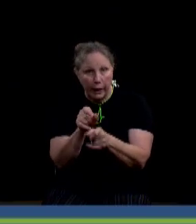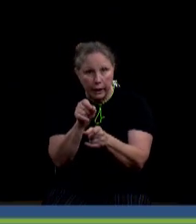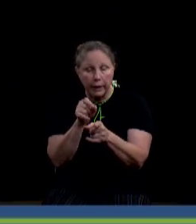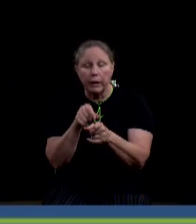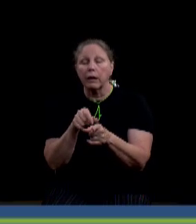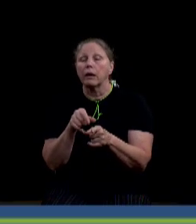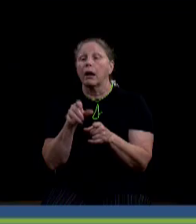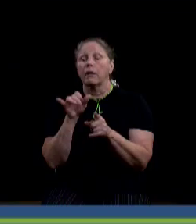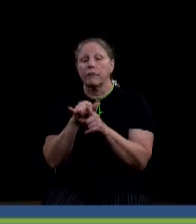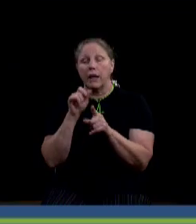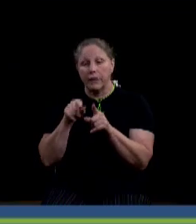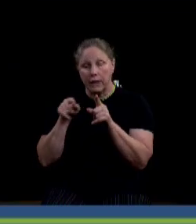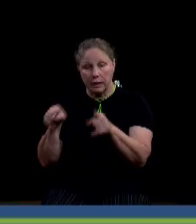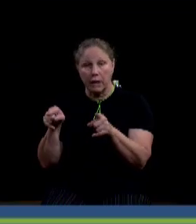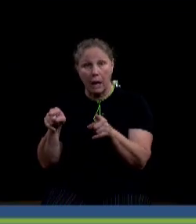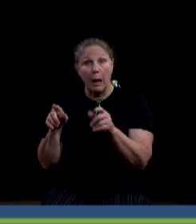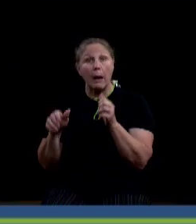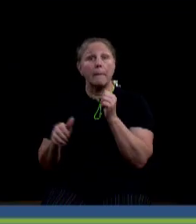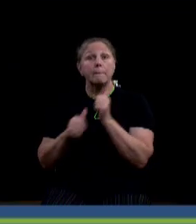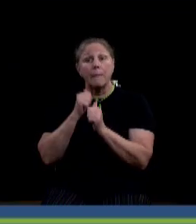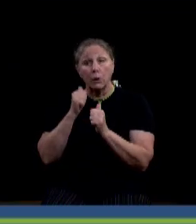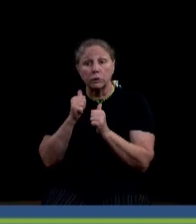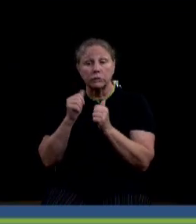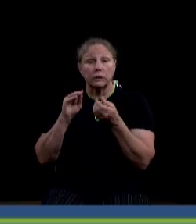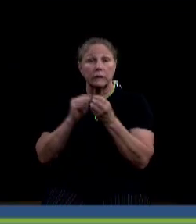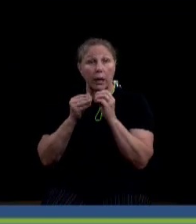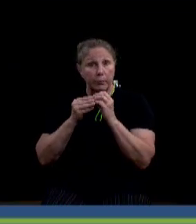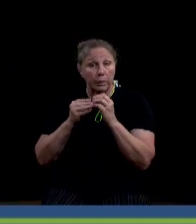epidemic trend, that improvement,